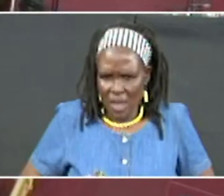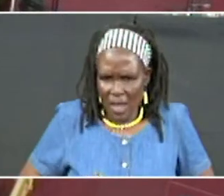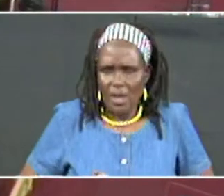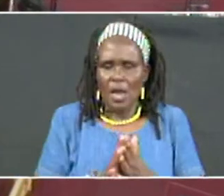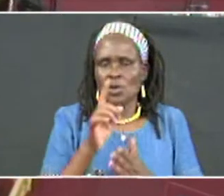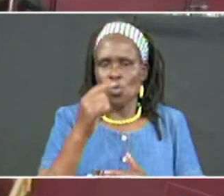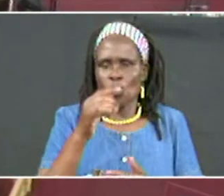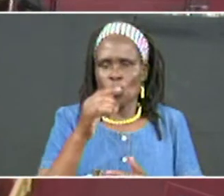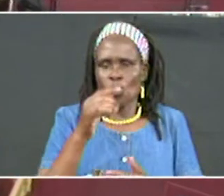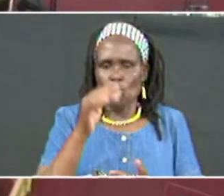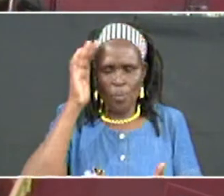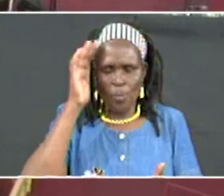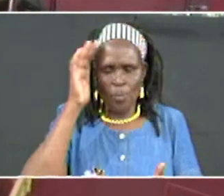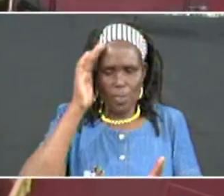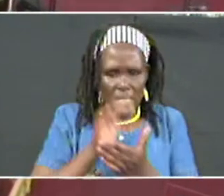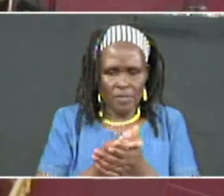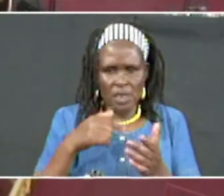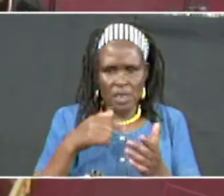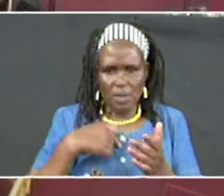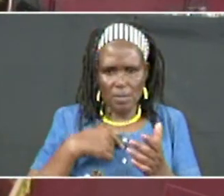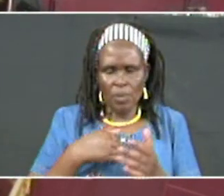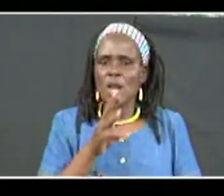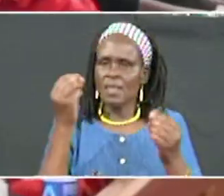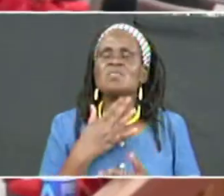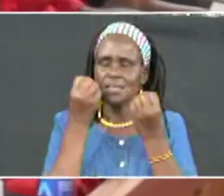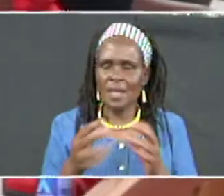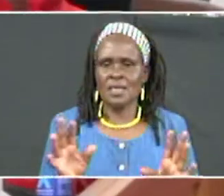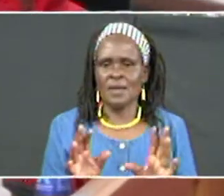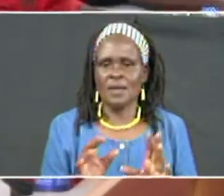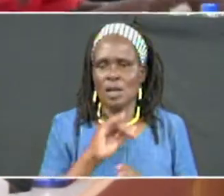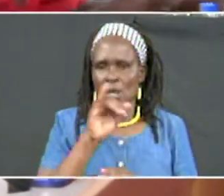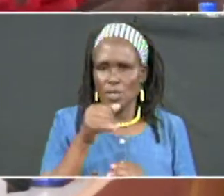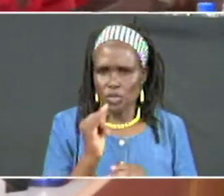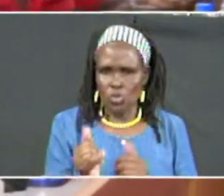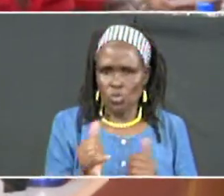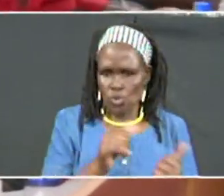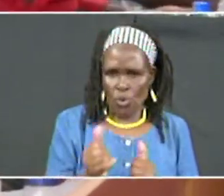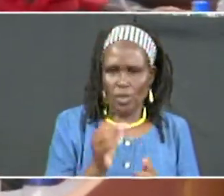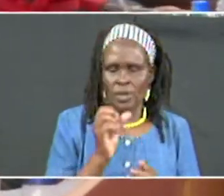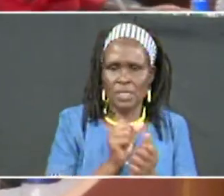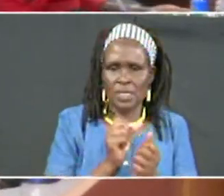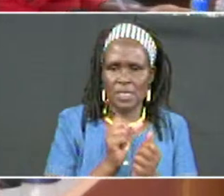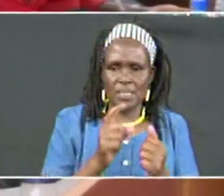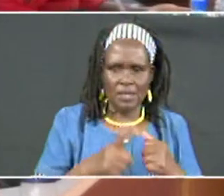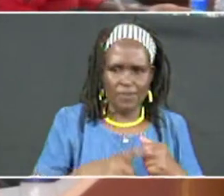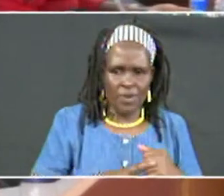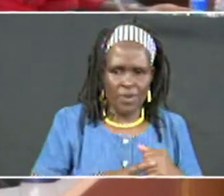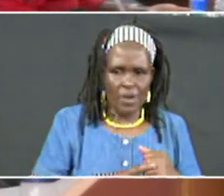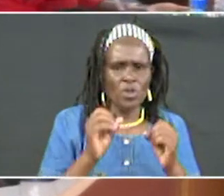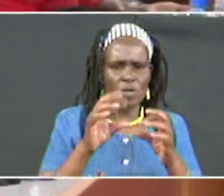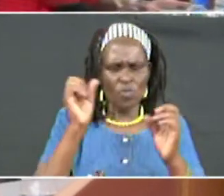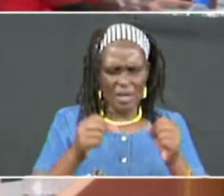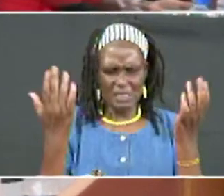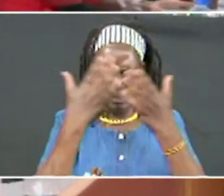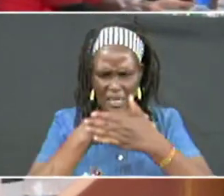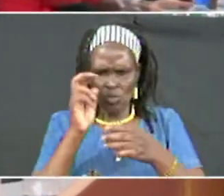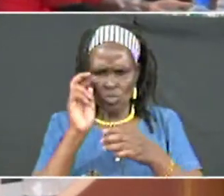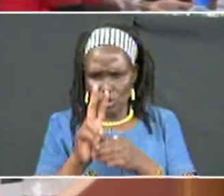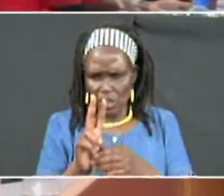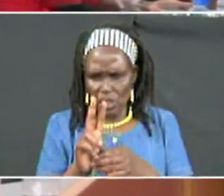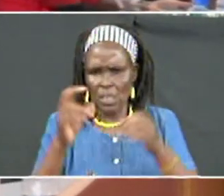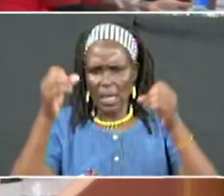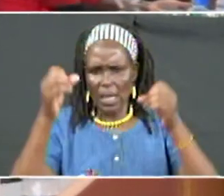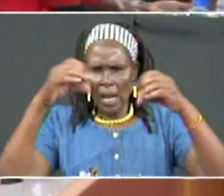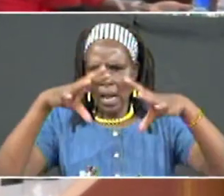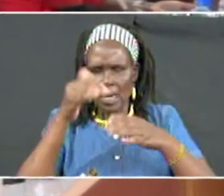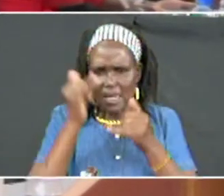thirsty. John 6:35. Are you in some sort of darkness? You cannot see the light at the end of the tunnel. He declares,